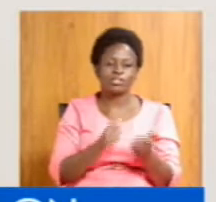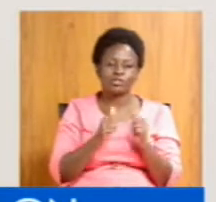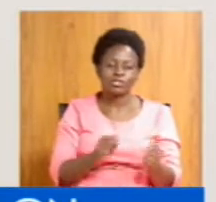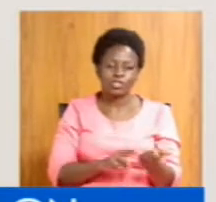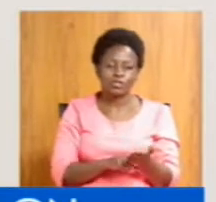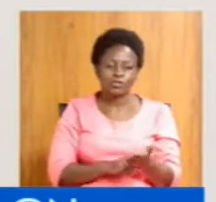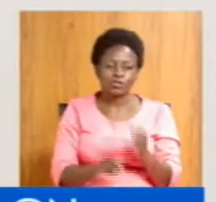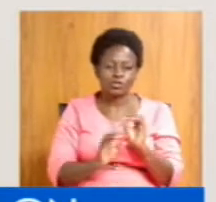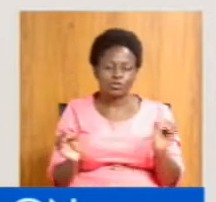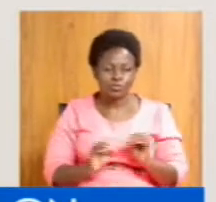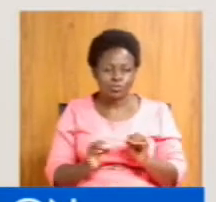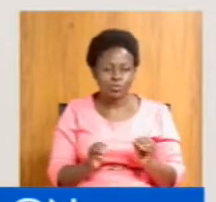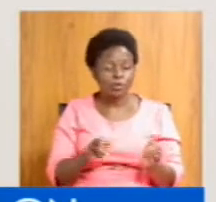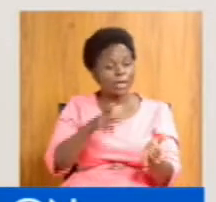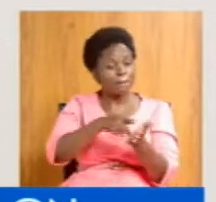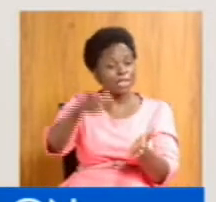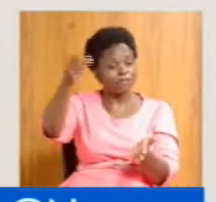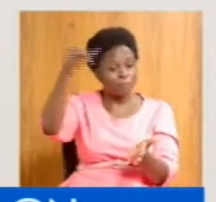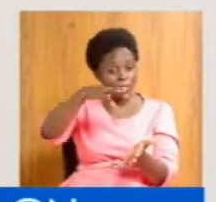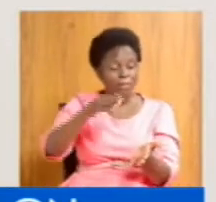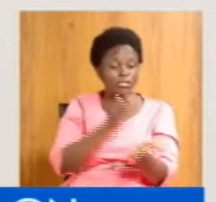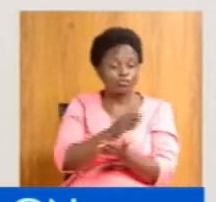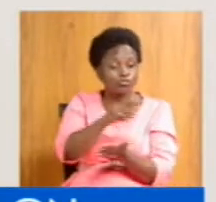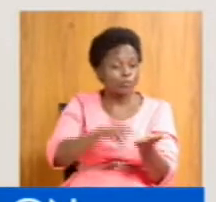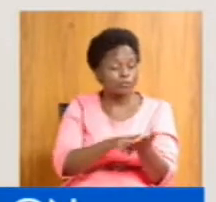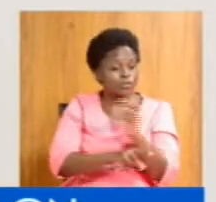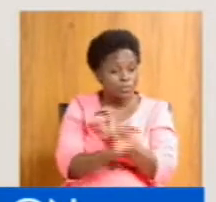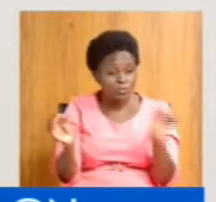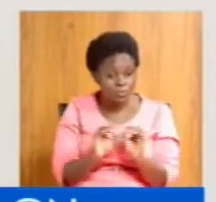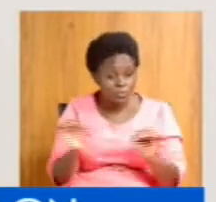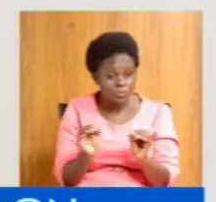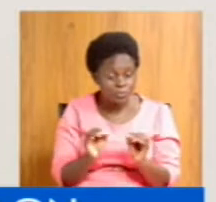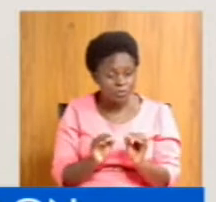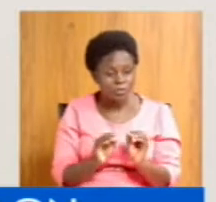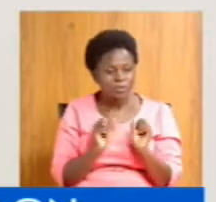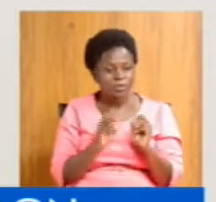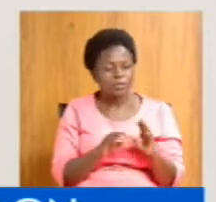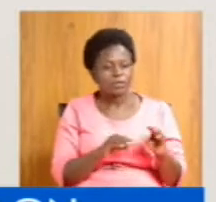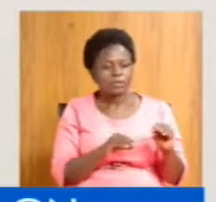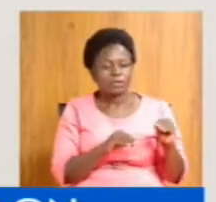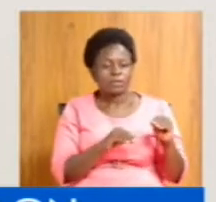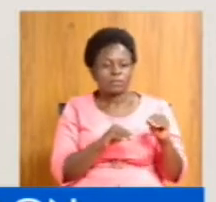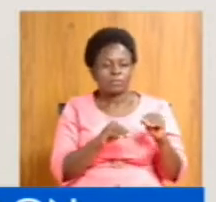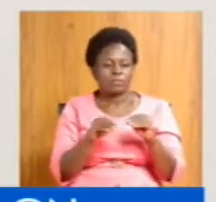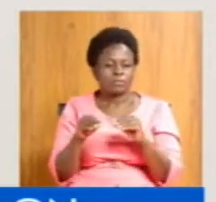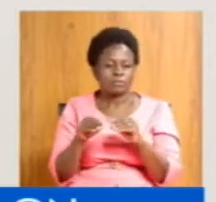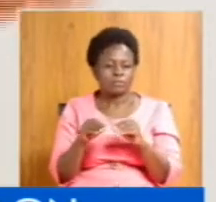Isn't that funny? That's the case, that we are paying for the power that we are not using. Okay. So let's move on. And maybe,